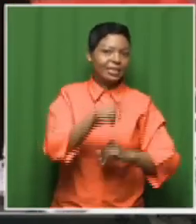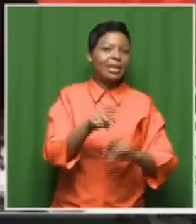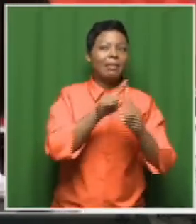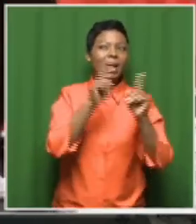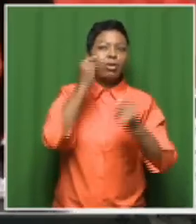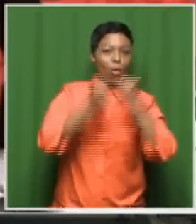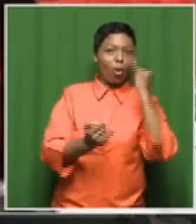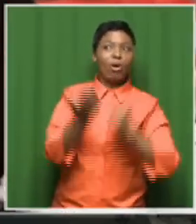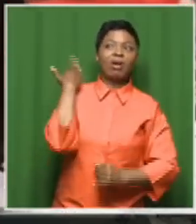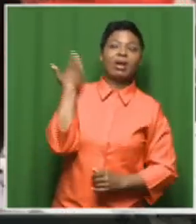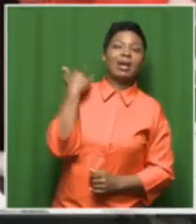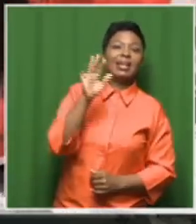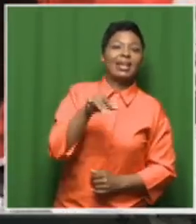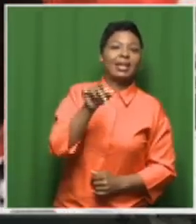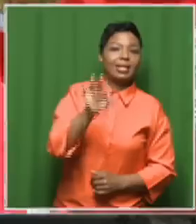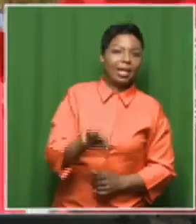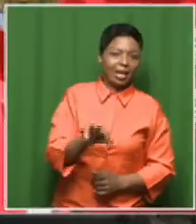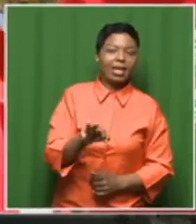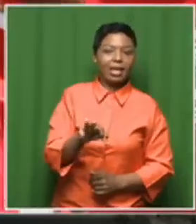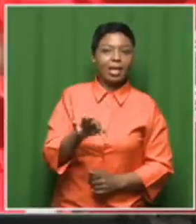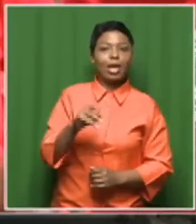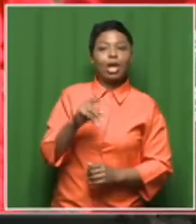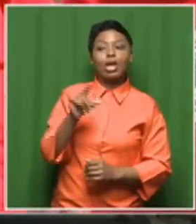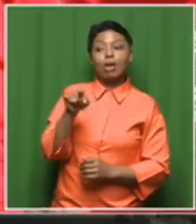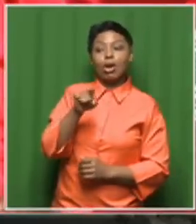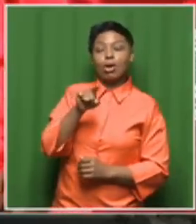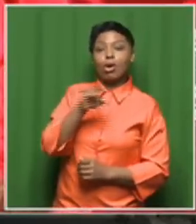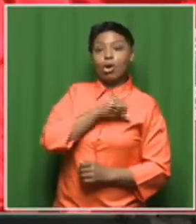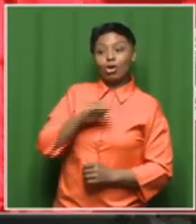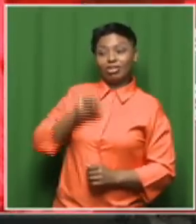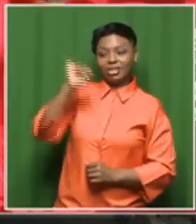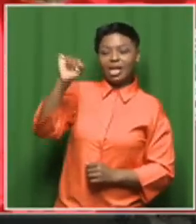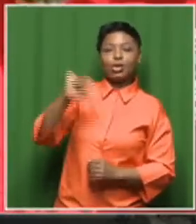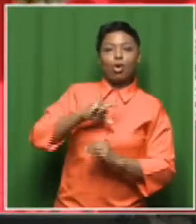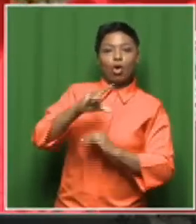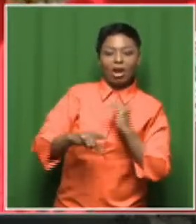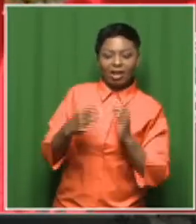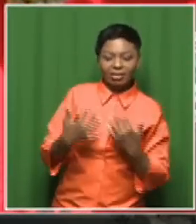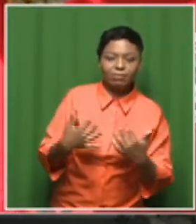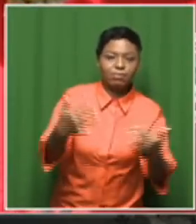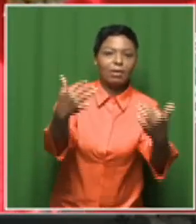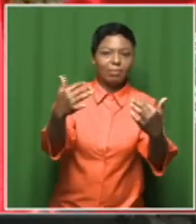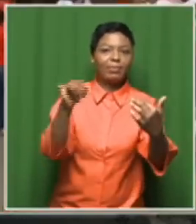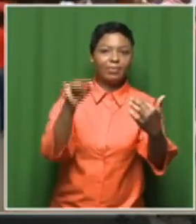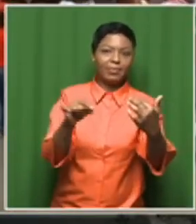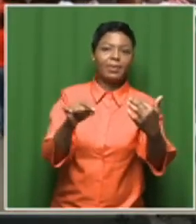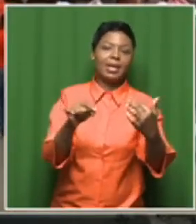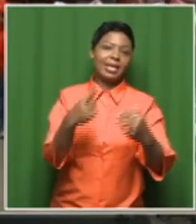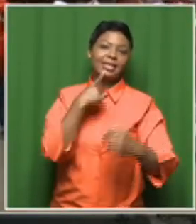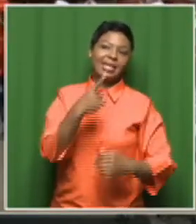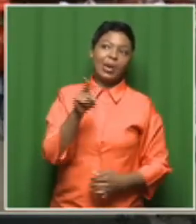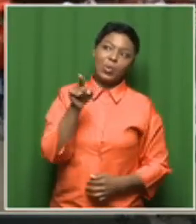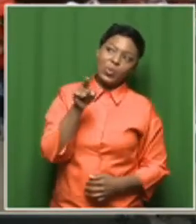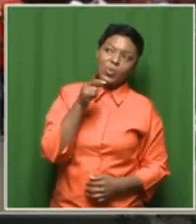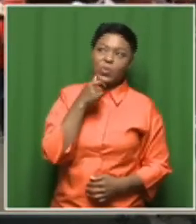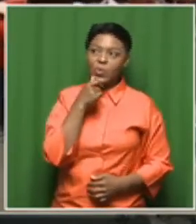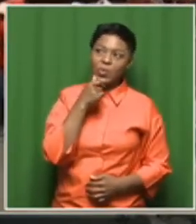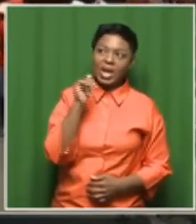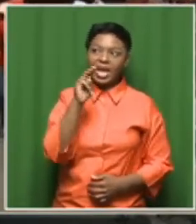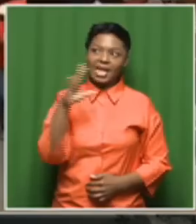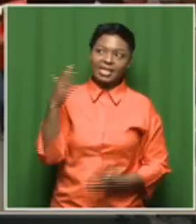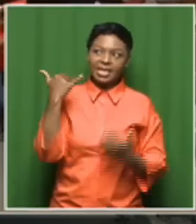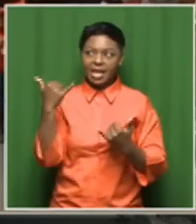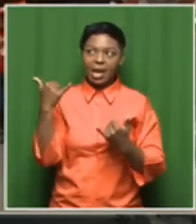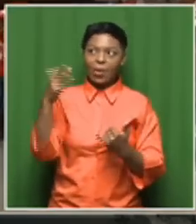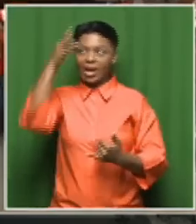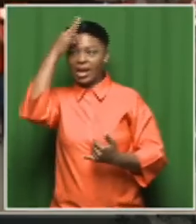when COSATU had a Congress, and it was moved by actually the National Union of Metal Workers, that they said, look, the ANC is about to become the government. We better